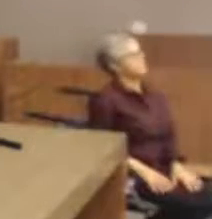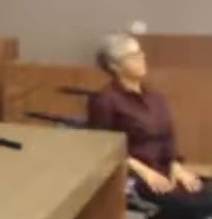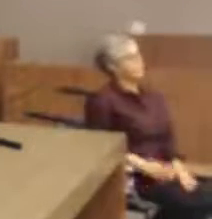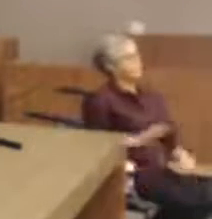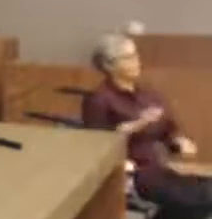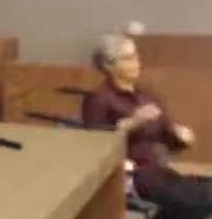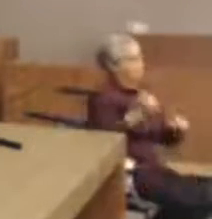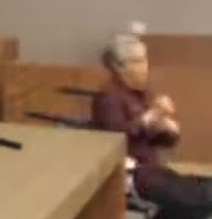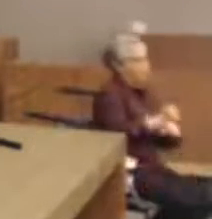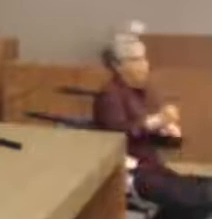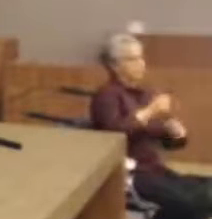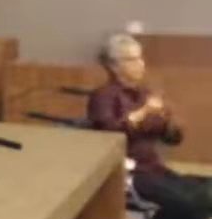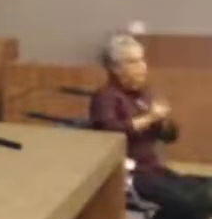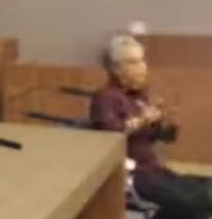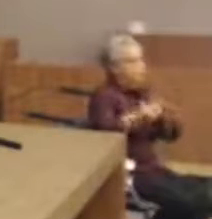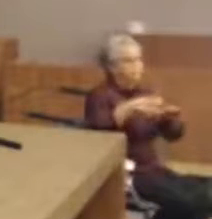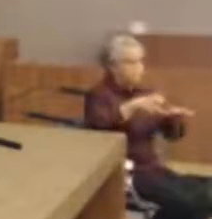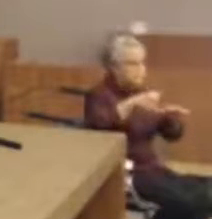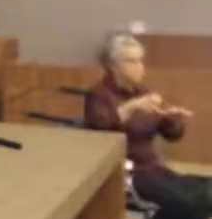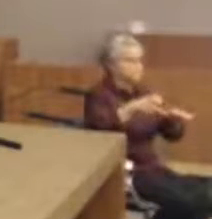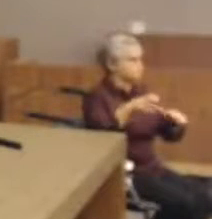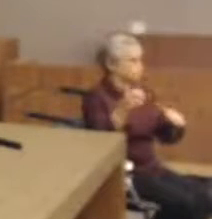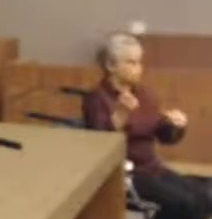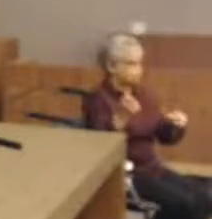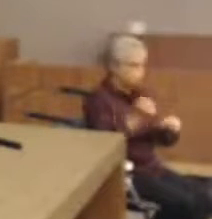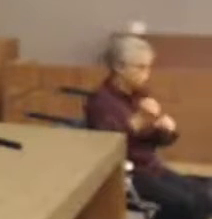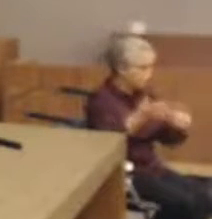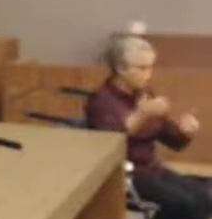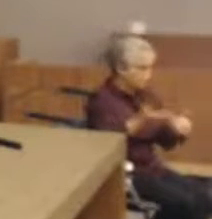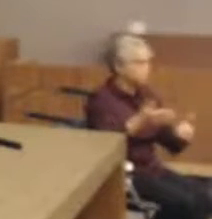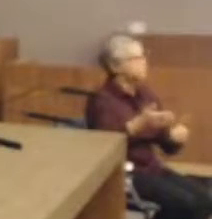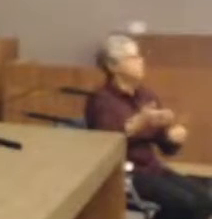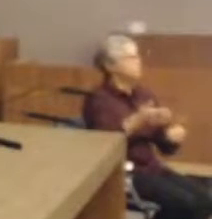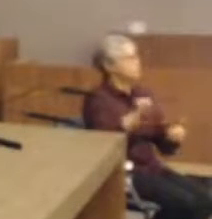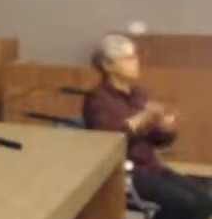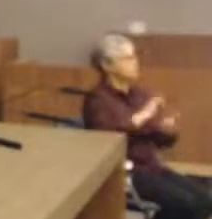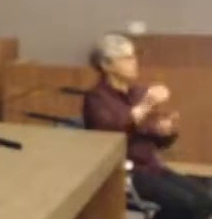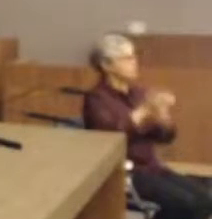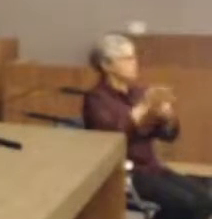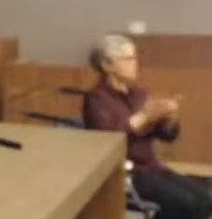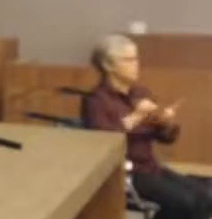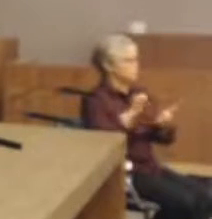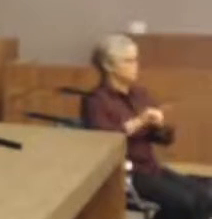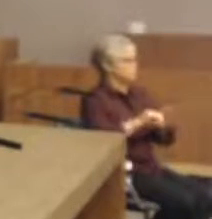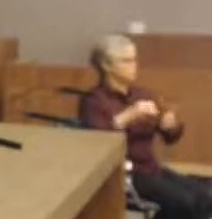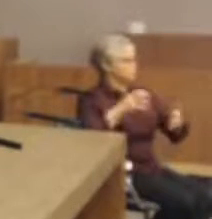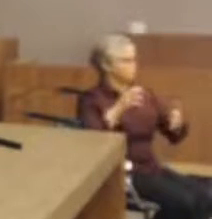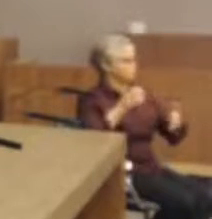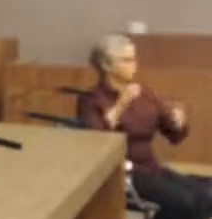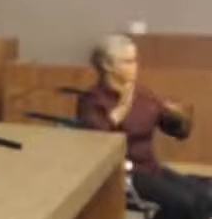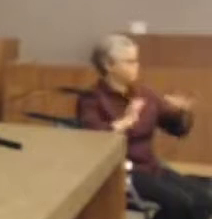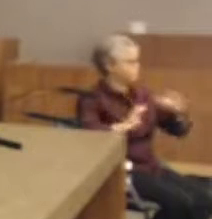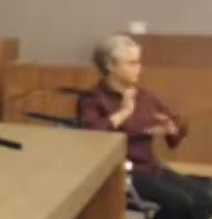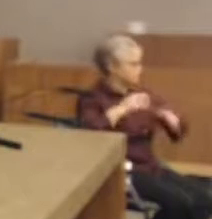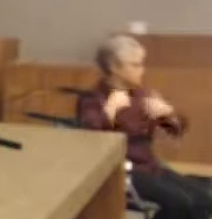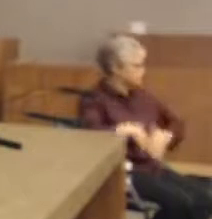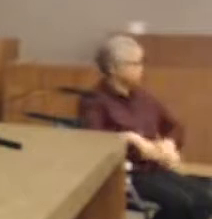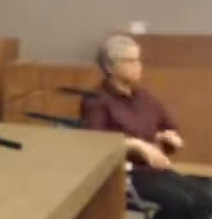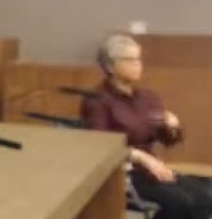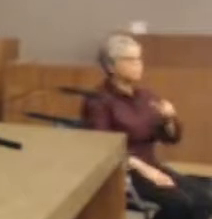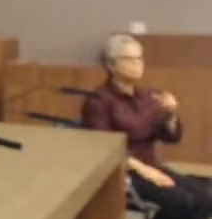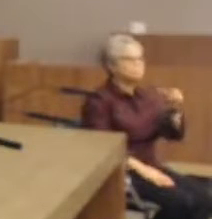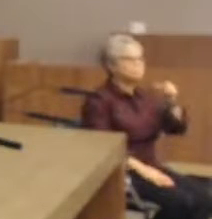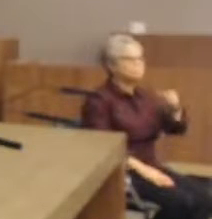going to happen because of their experiences. Is there another question? Yes.